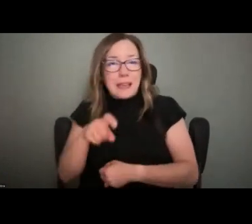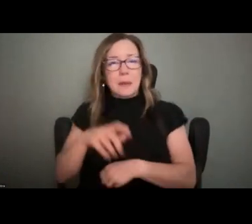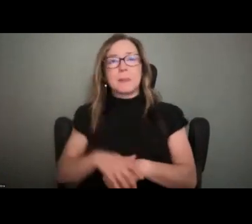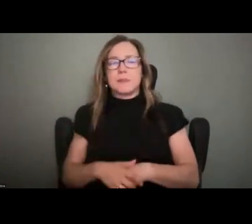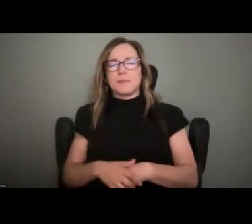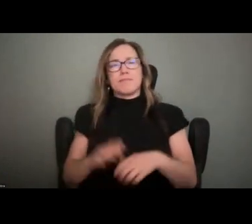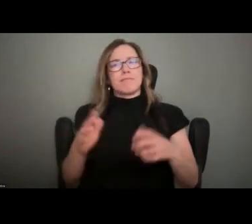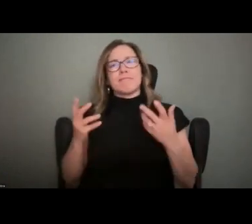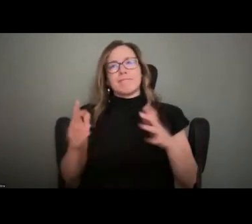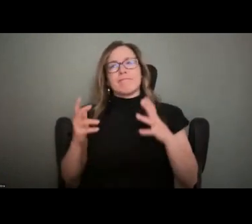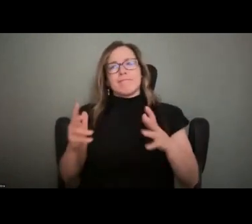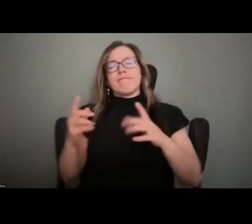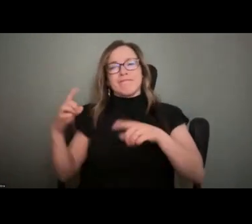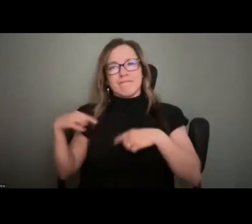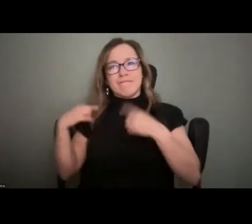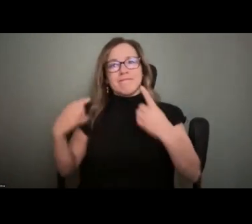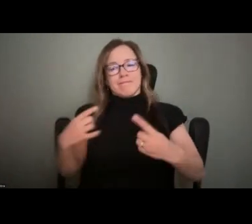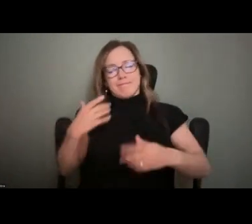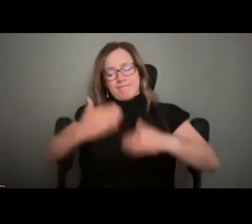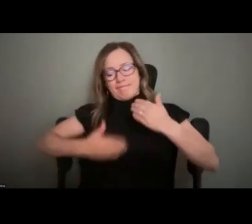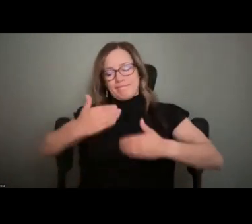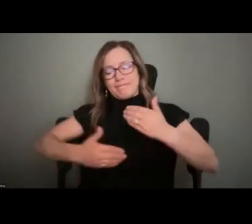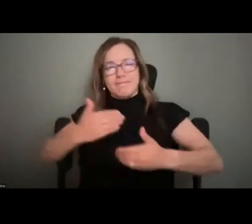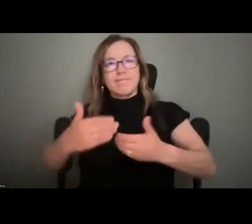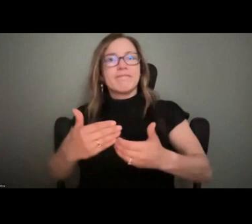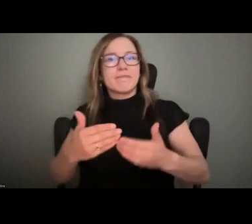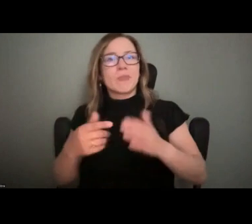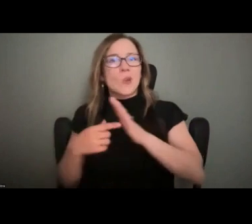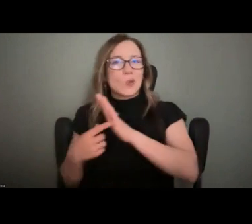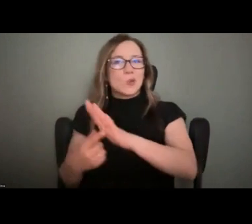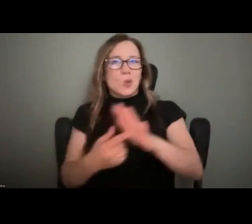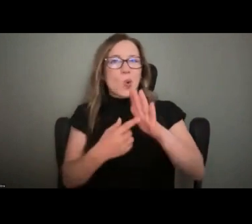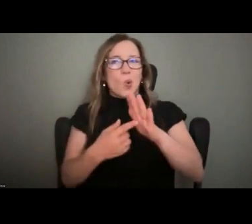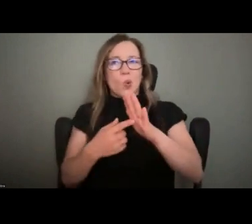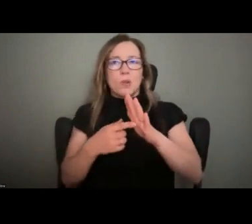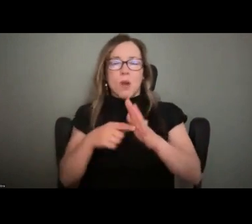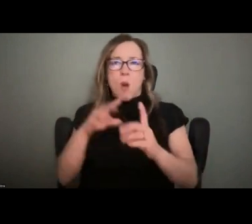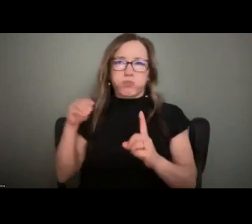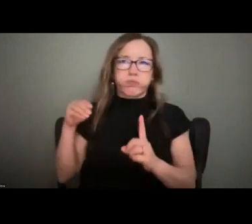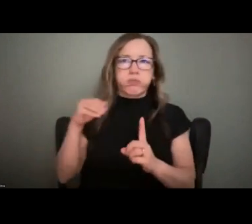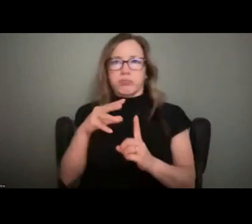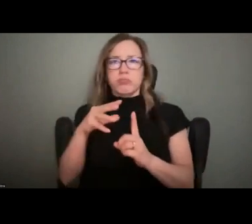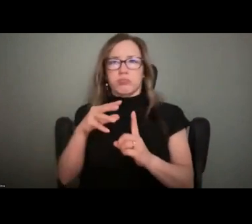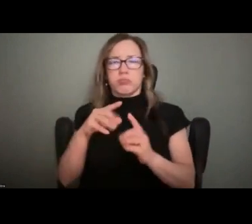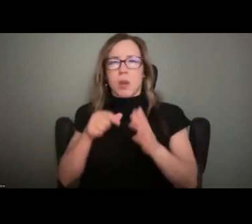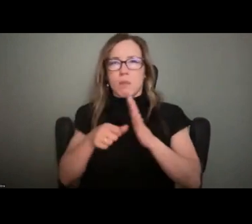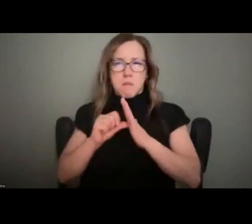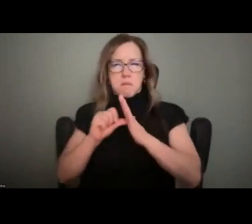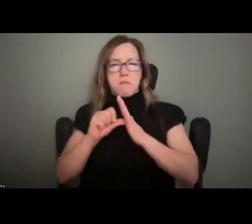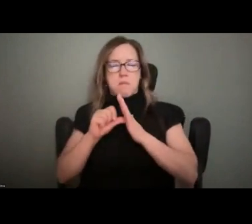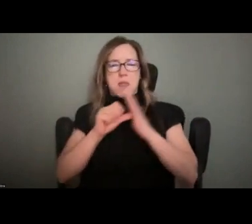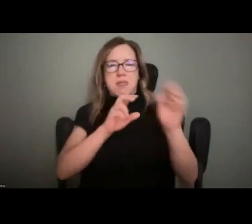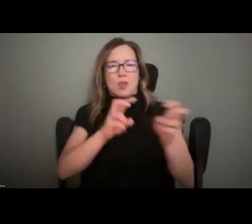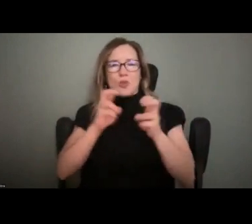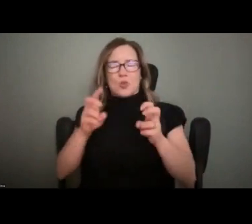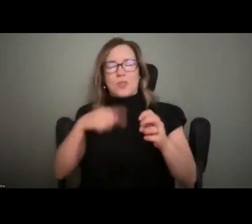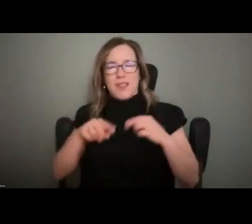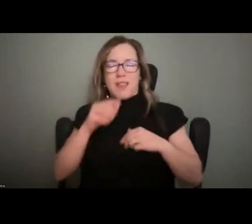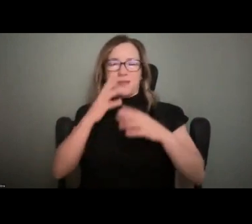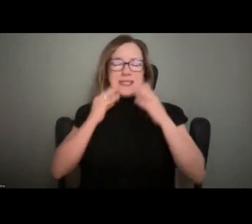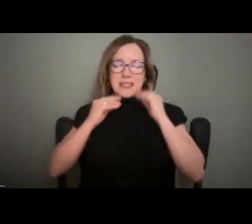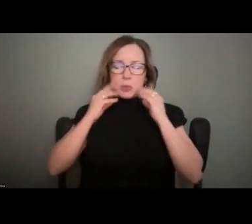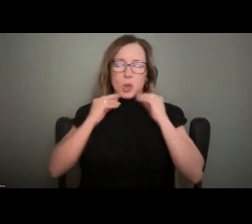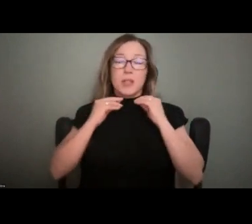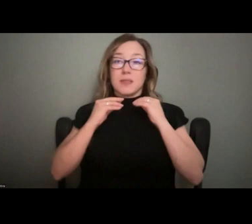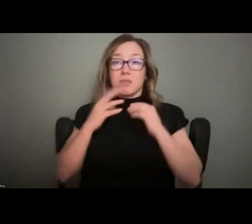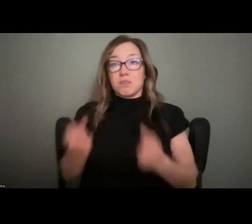a lot of progress because we have shown a spotlight on the issues family caregivers face. Many